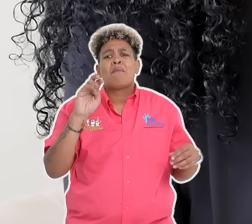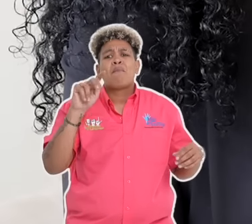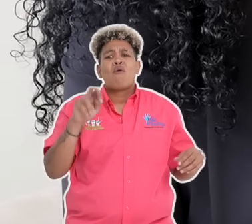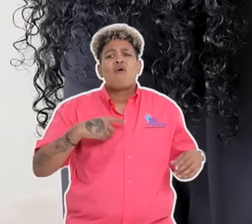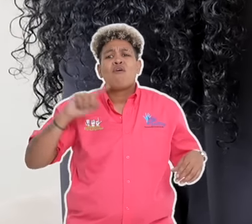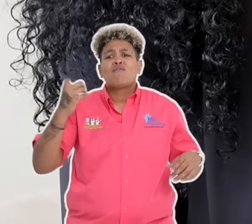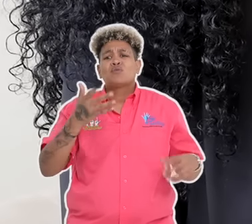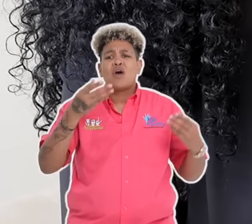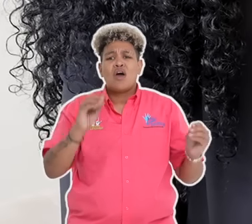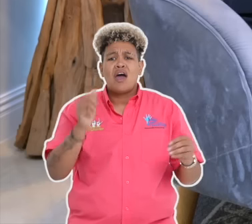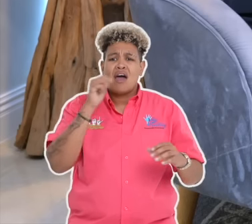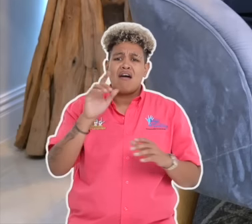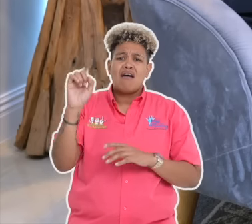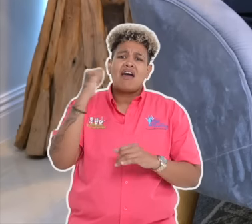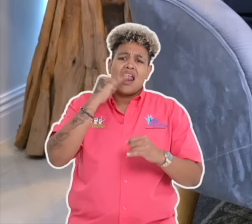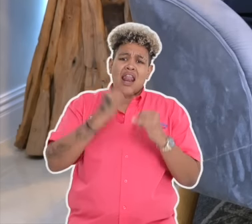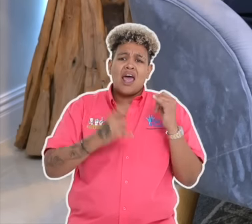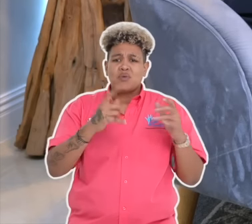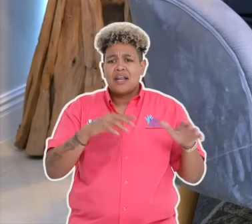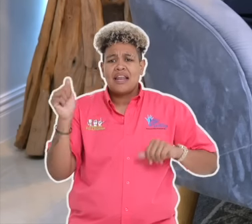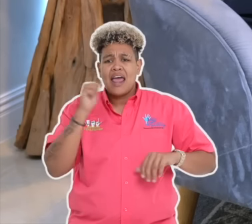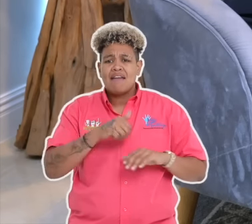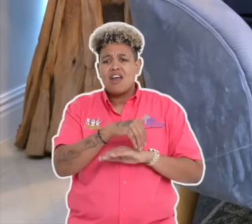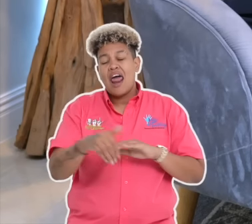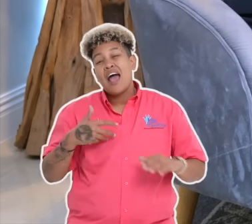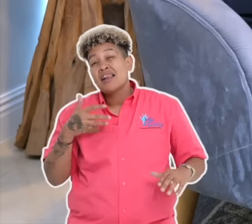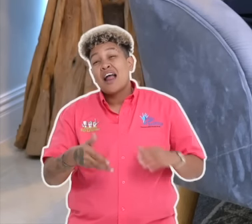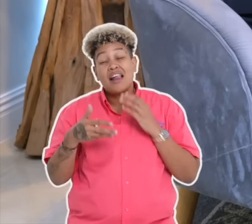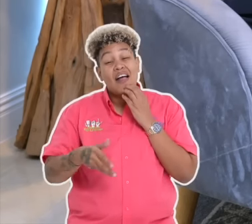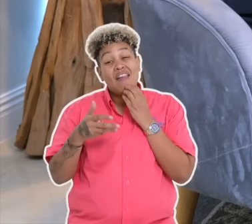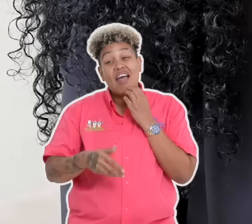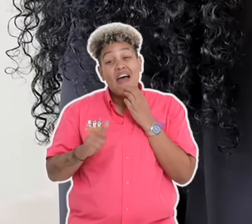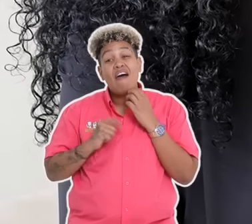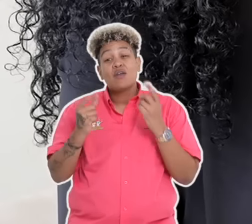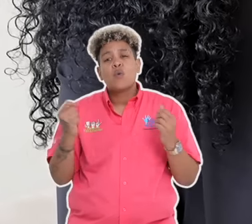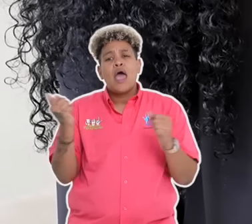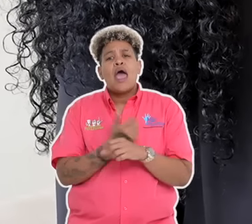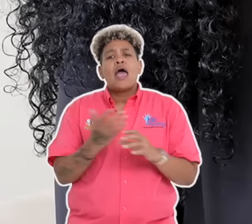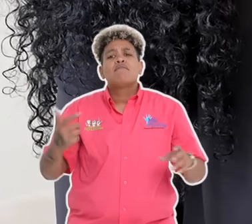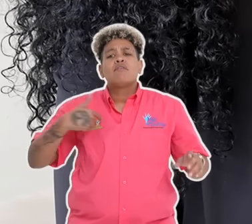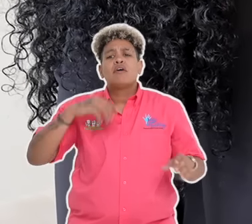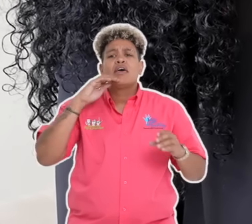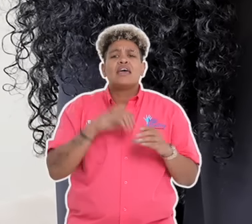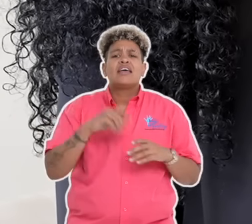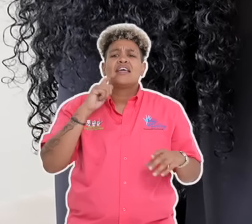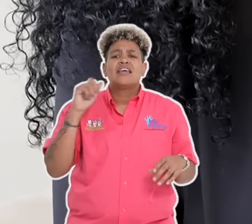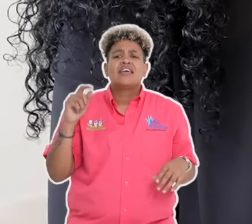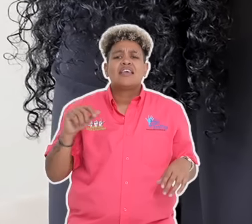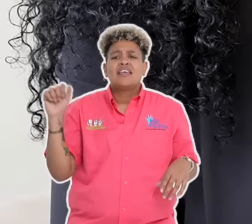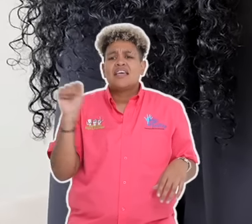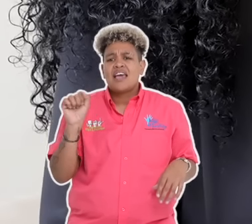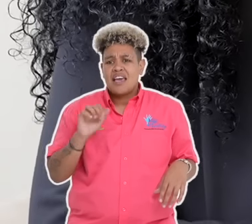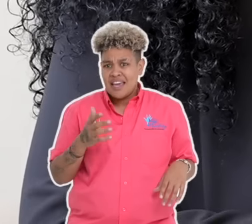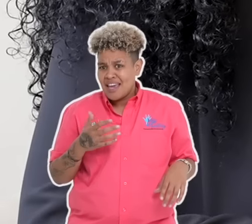broker, I was in the office. I was the first one in the office every night. Yes, I was the last one to leave every night. I did everything. I was